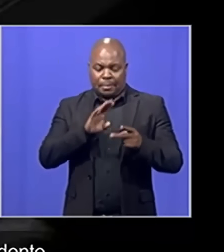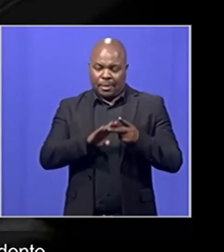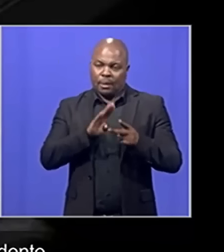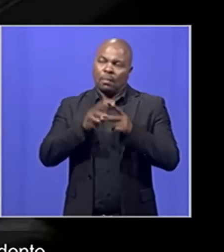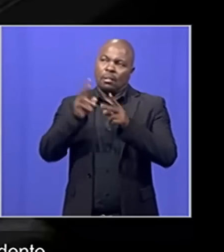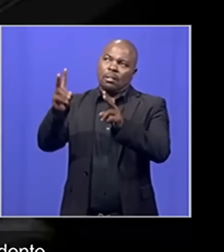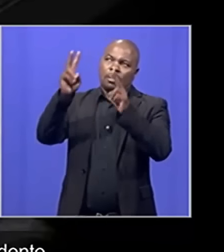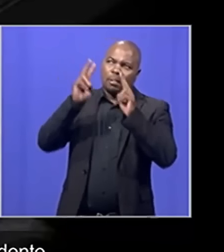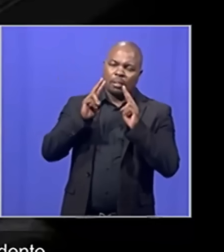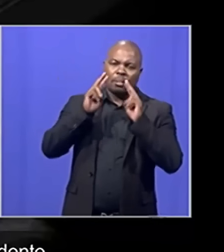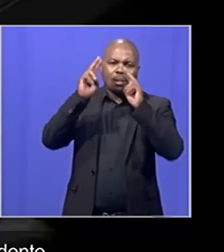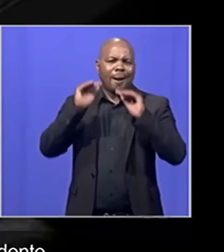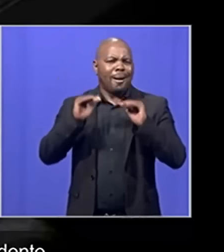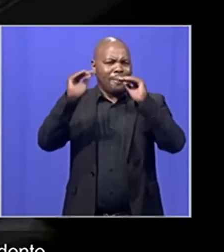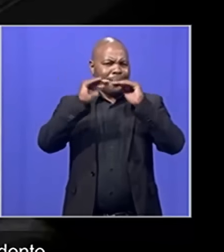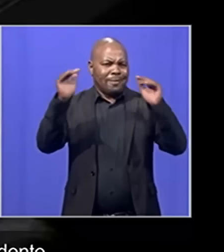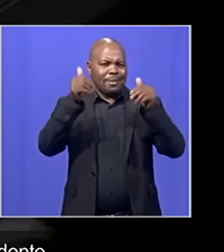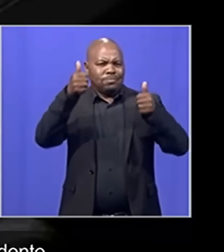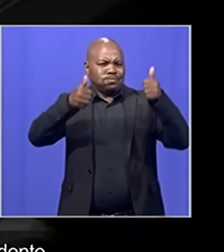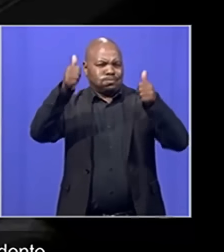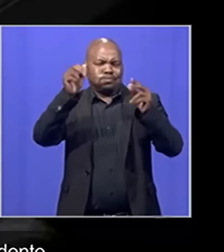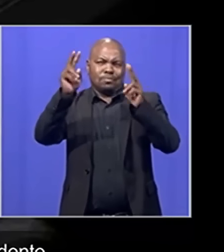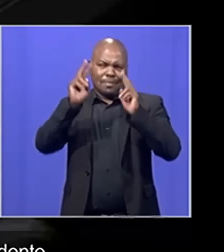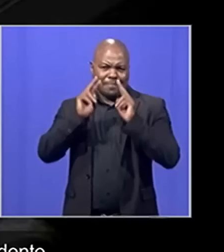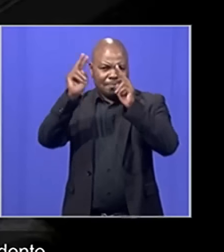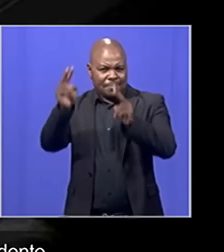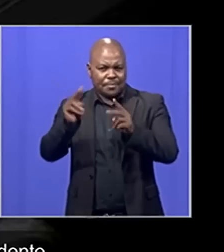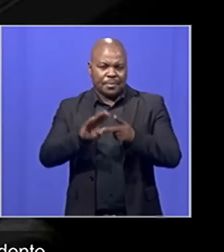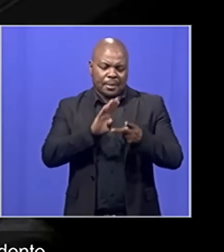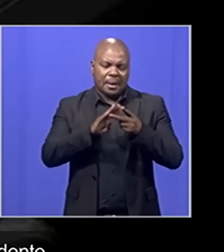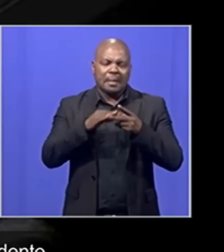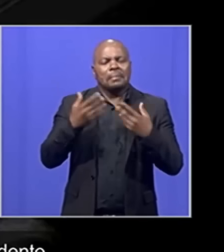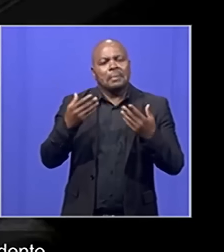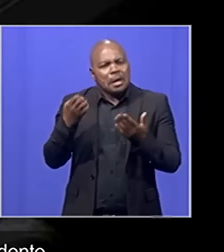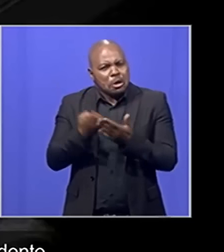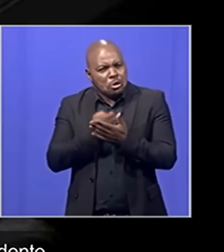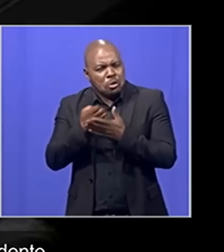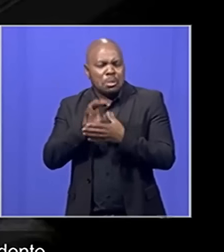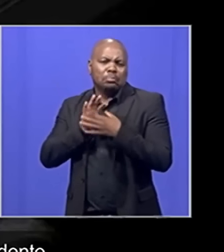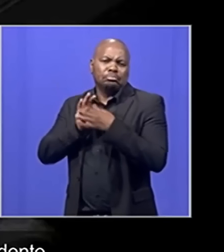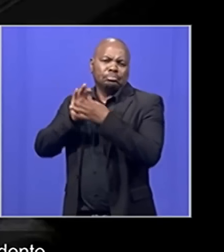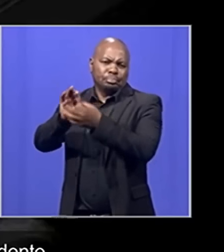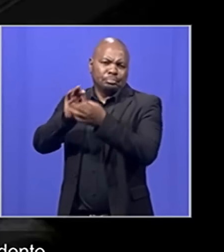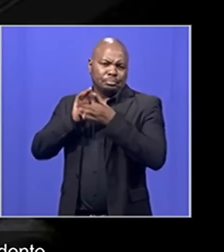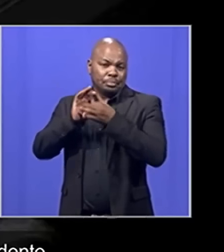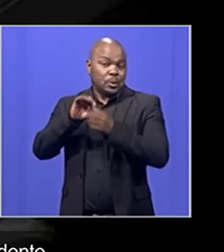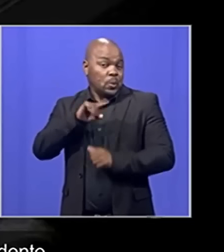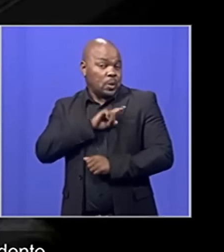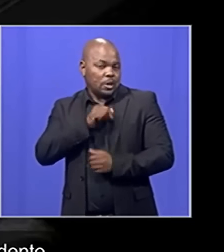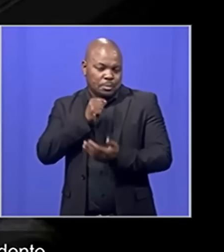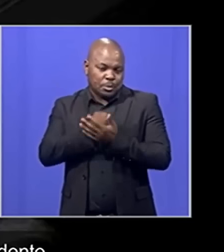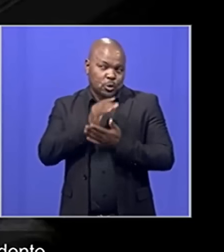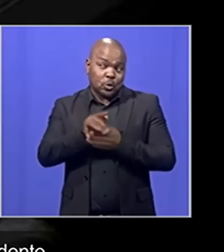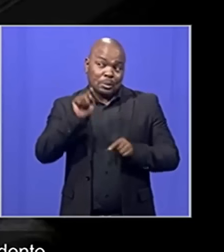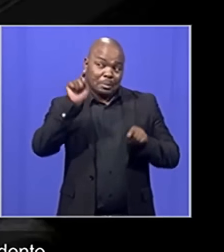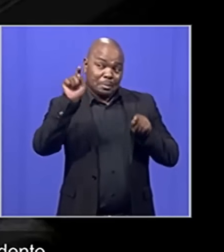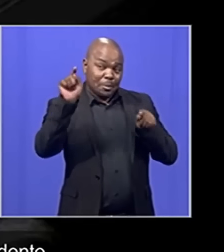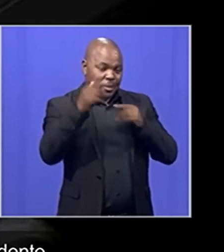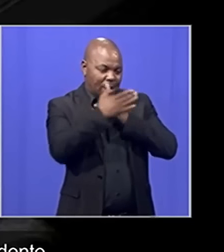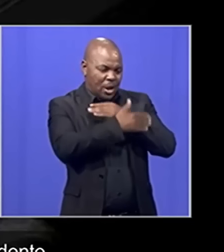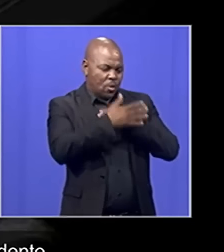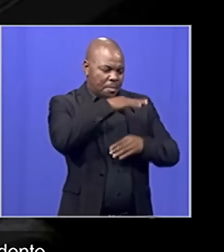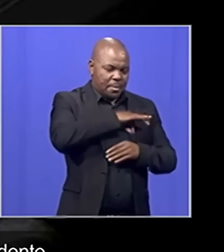regular high-level visits as well as robust economic cooperation for the mutual benefit of both countries. The UAE